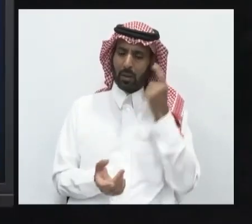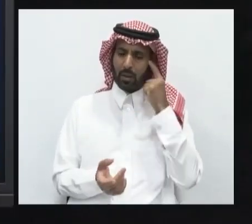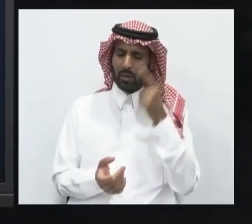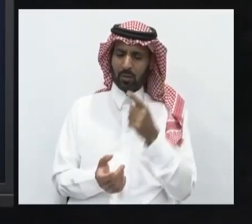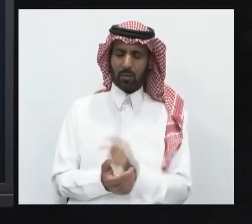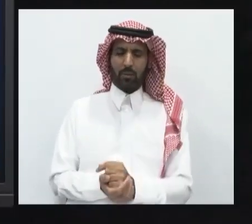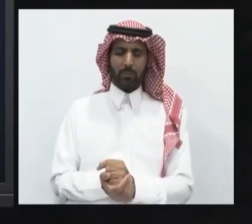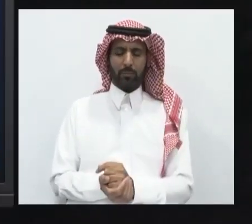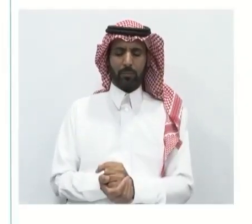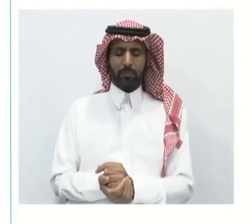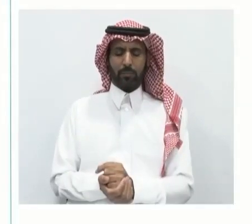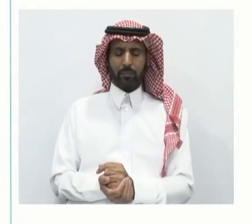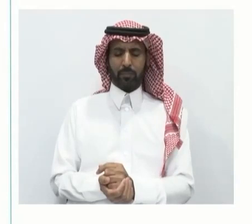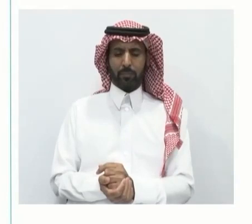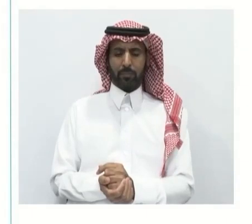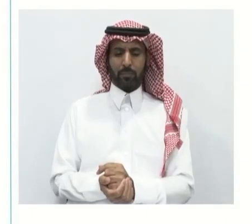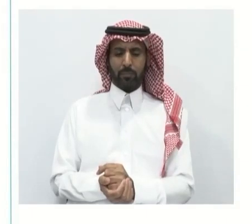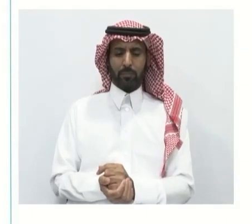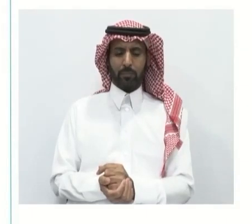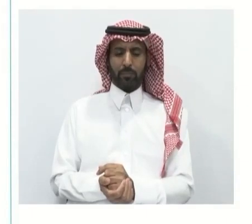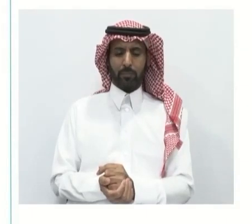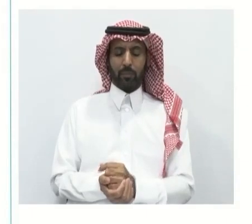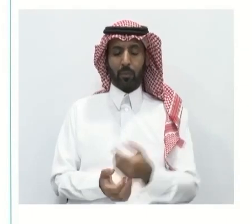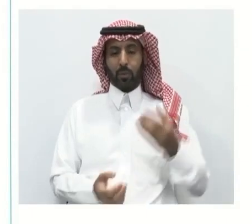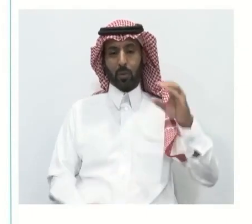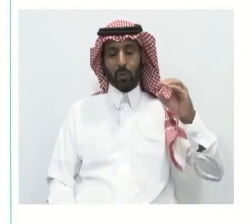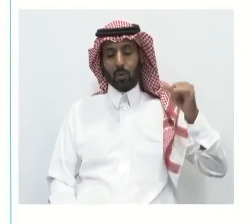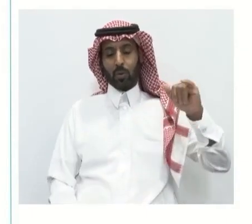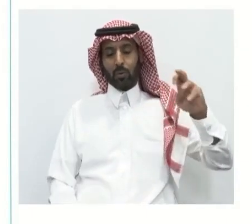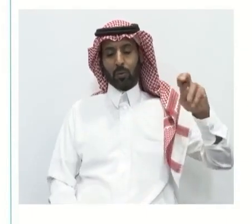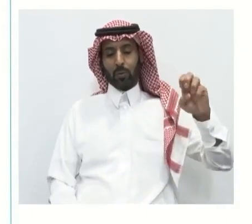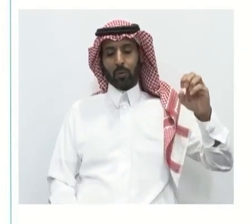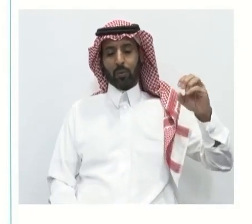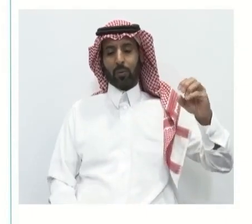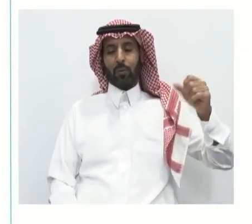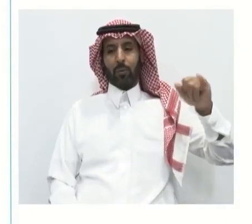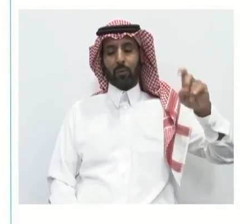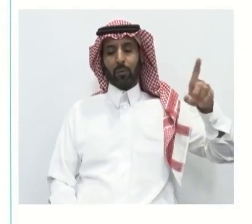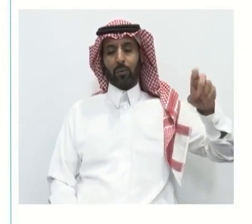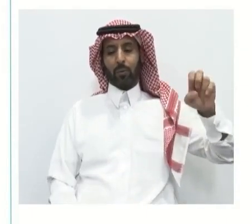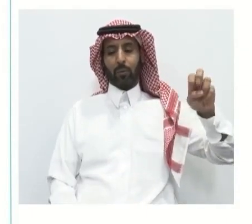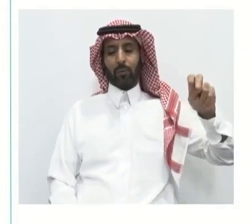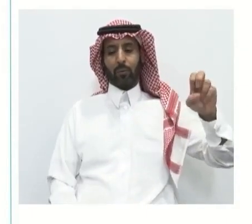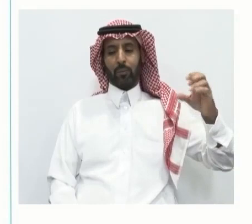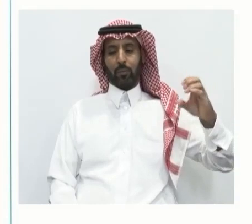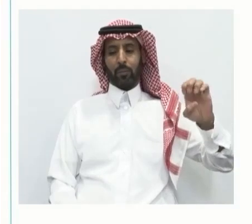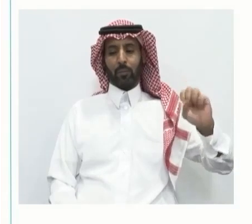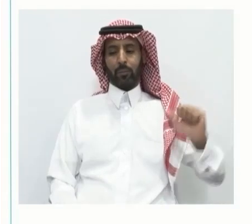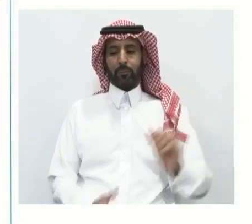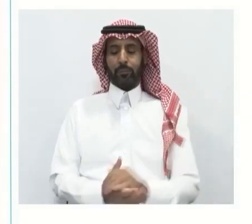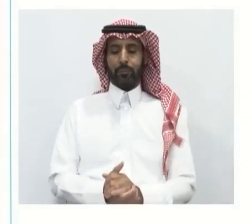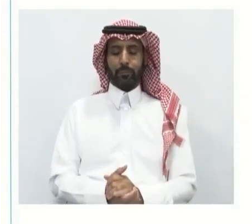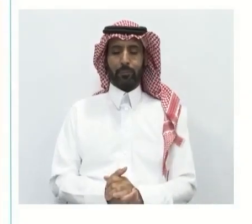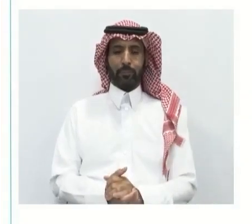to do it. So we will see this word in this sentence. It's a strange coincidence. It's a